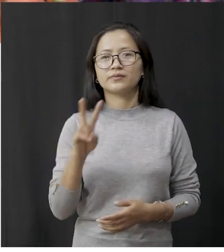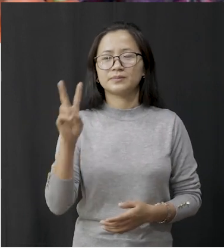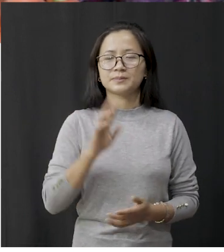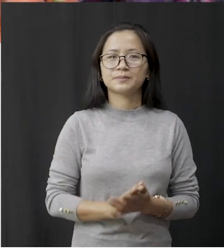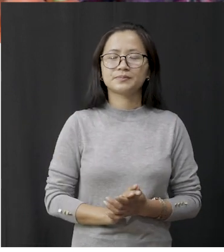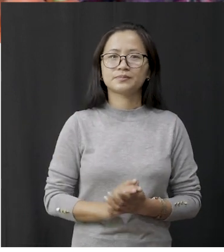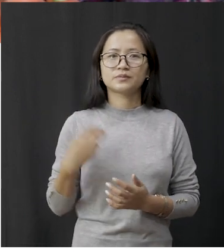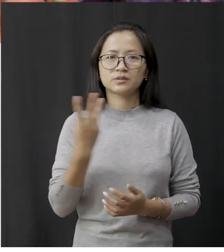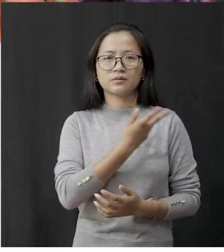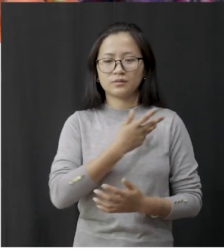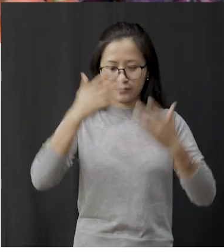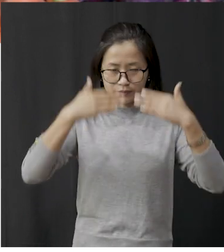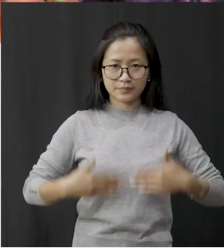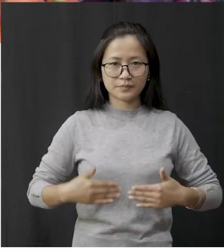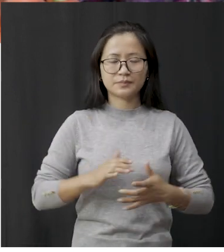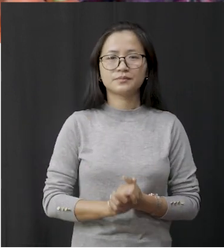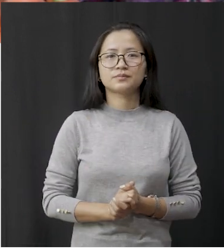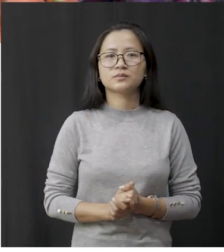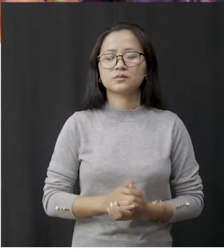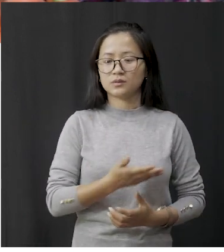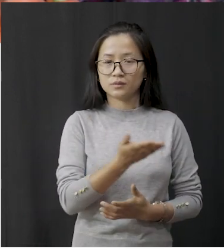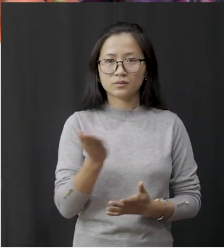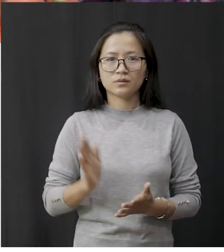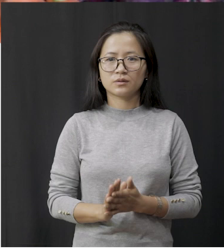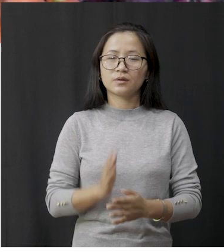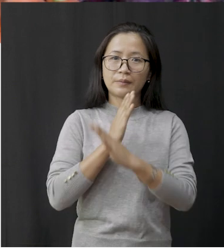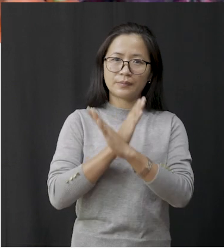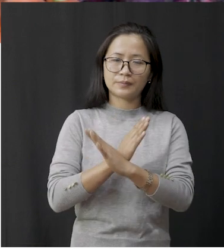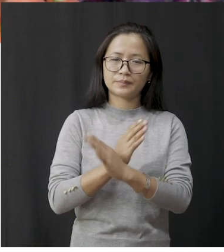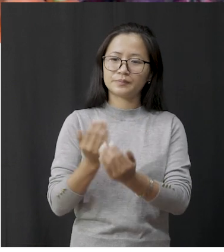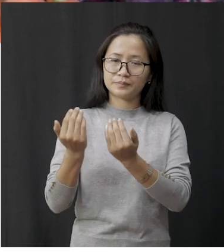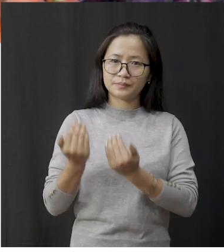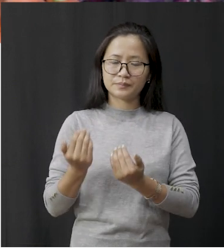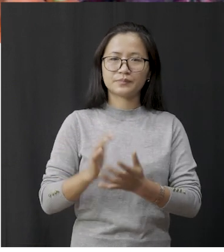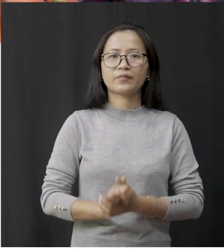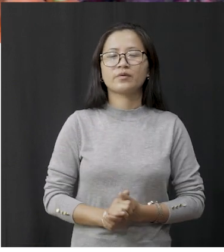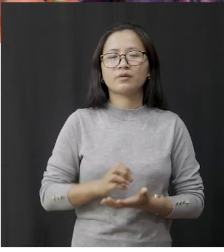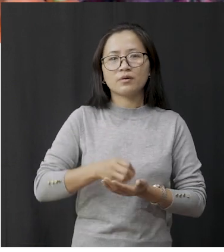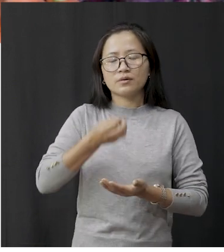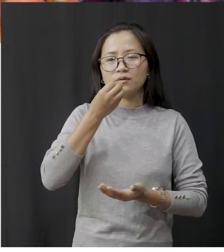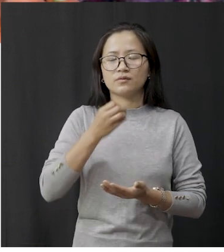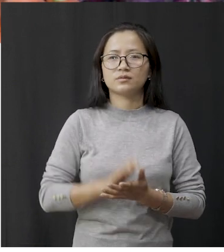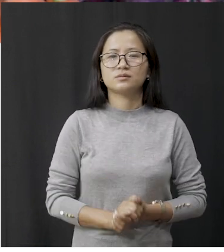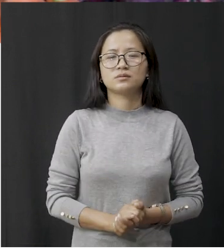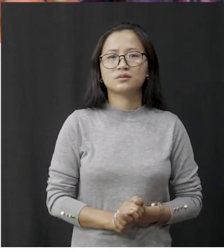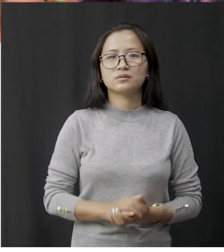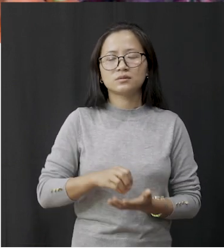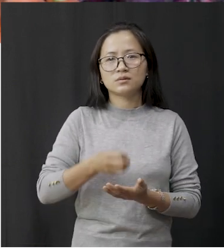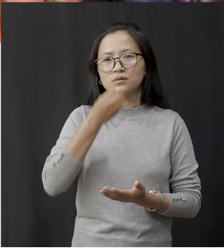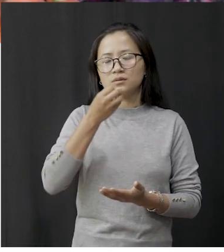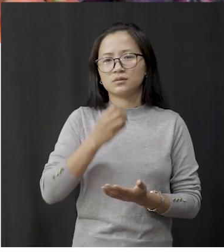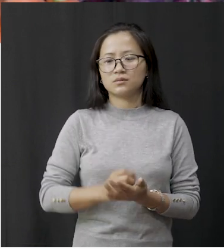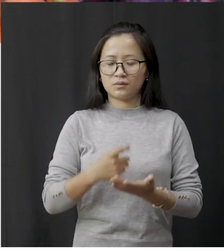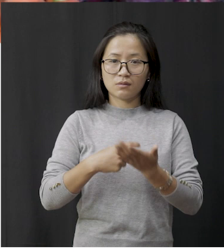in our diet because these are protective food. Now, this type of food we can eat